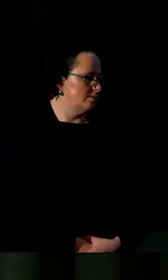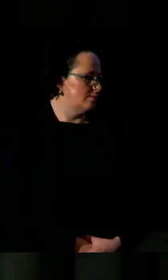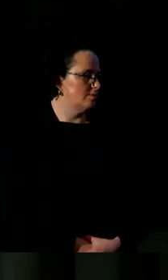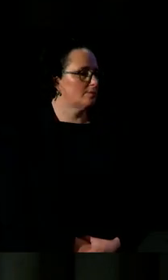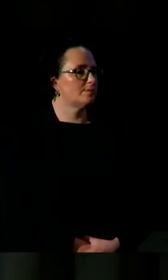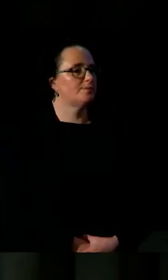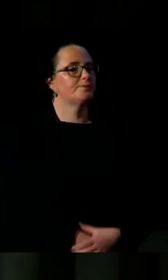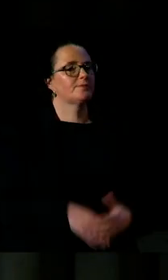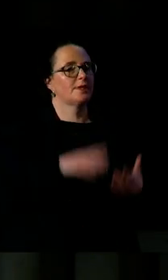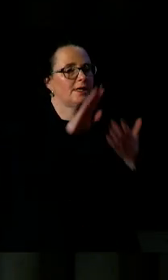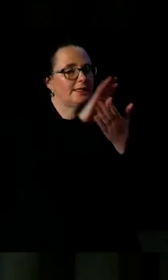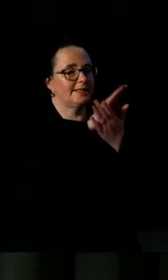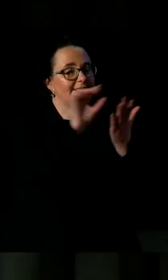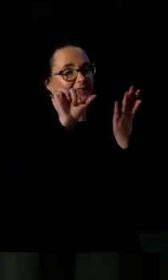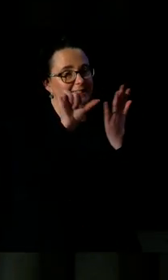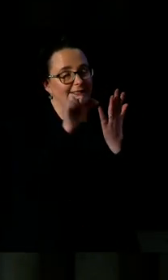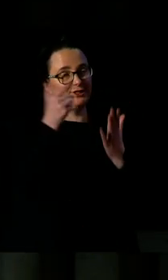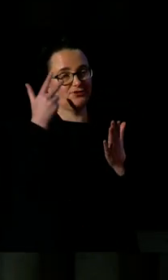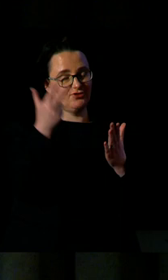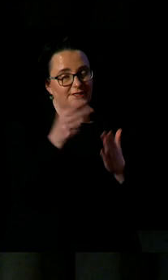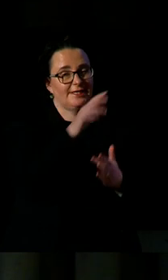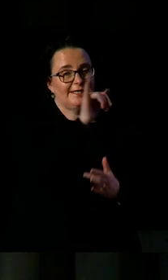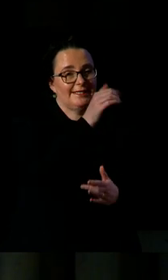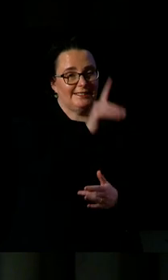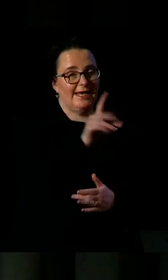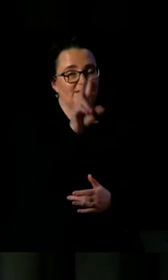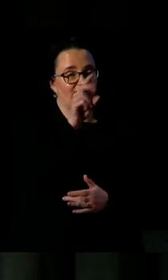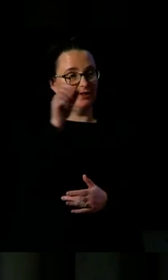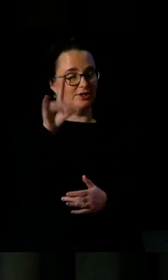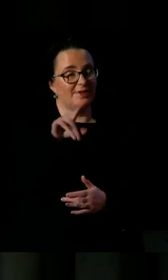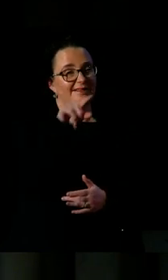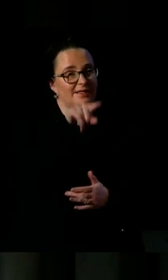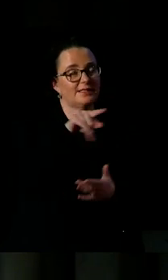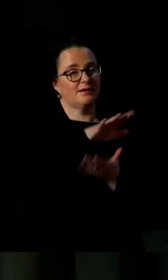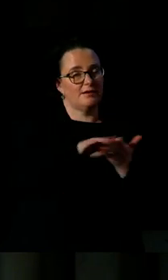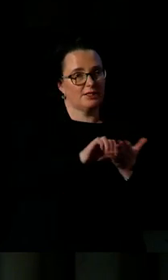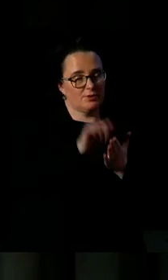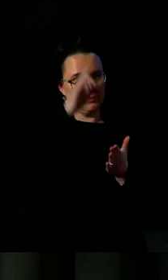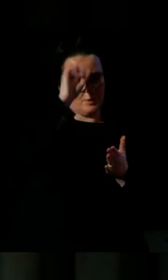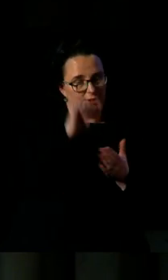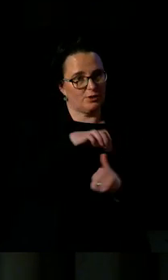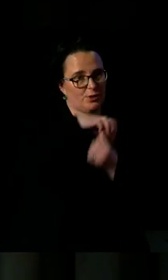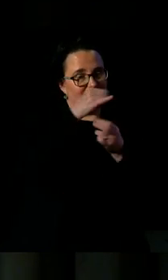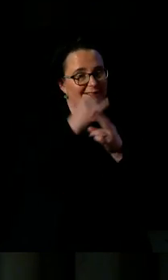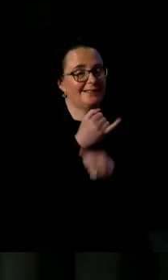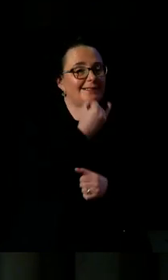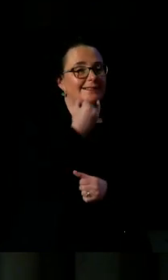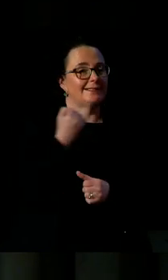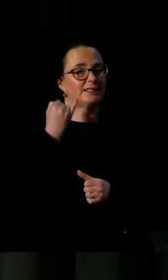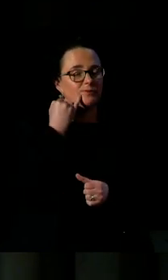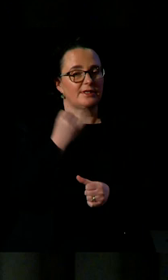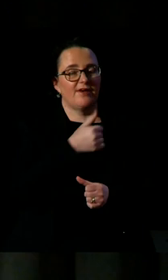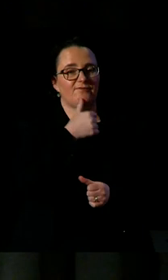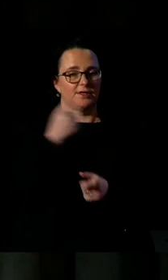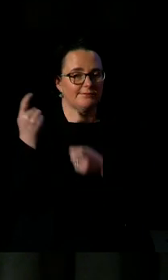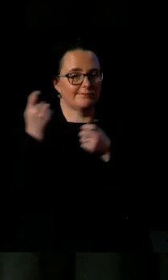In 1963, Yad Vashem, the Holocaust Remembrance Authority in Israel, inaugurated the award of Righteous